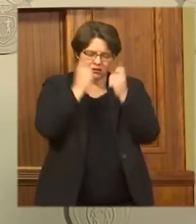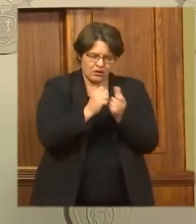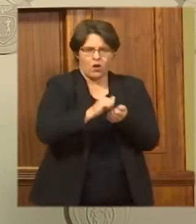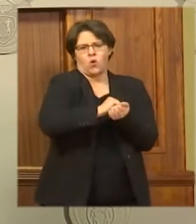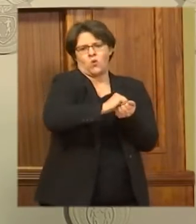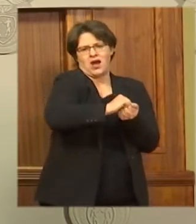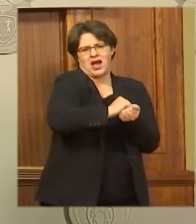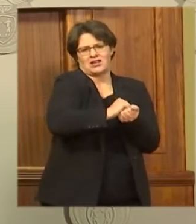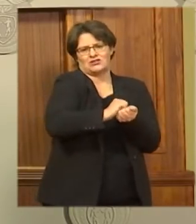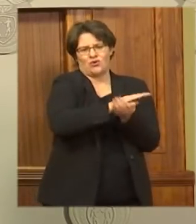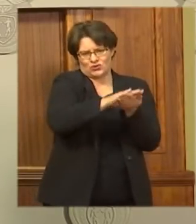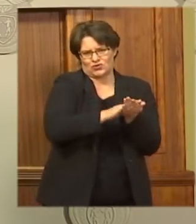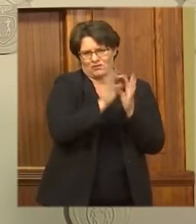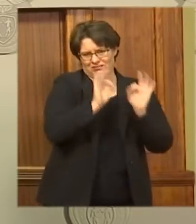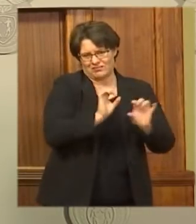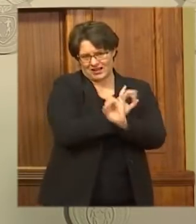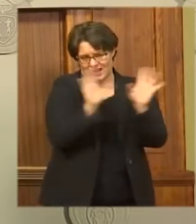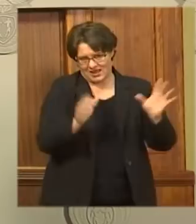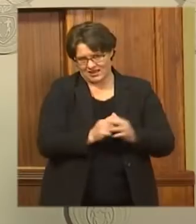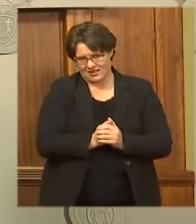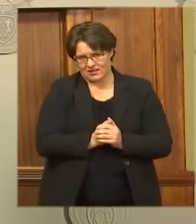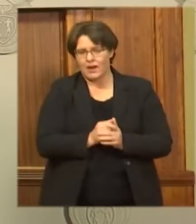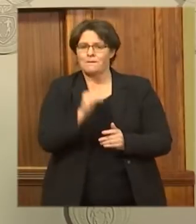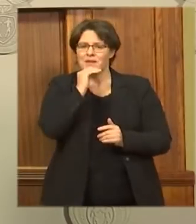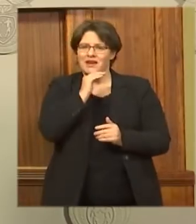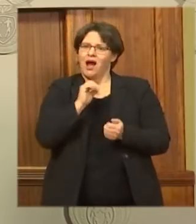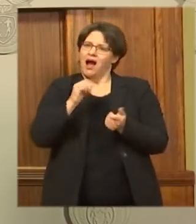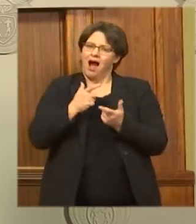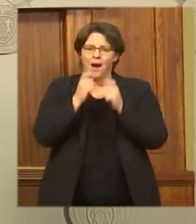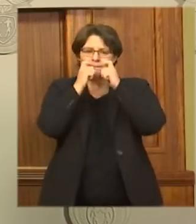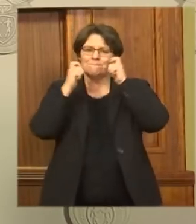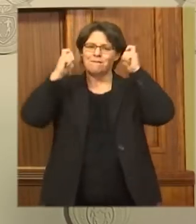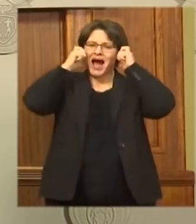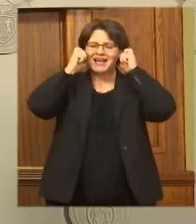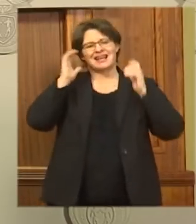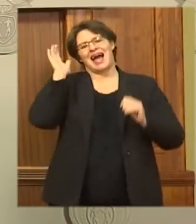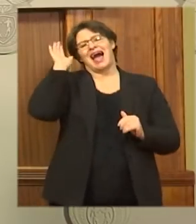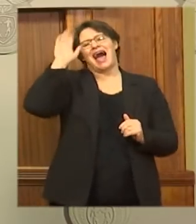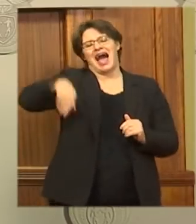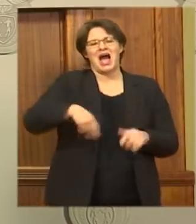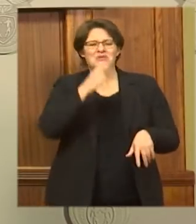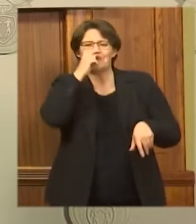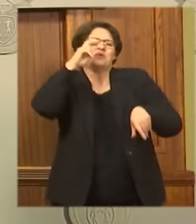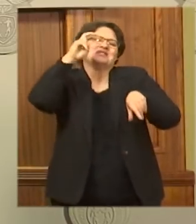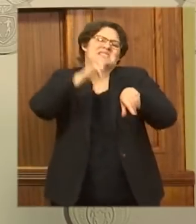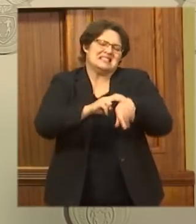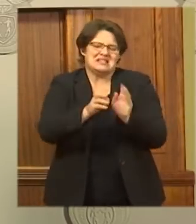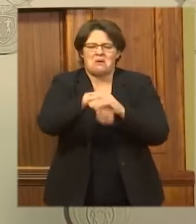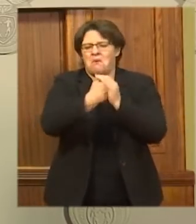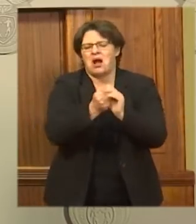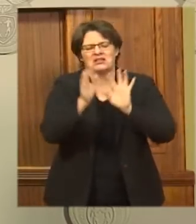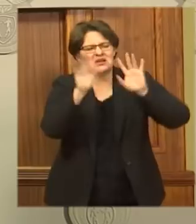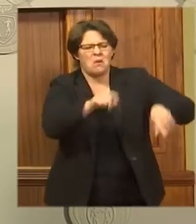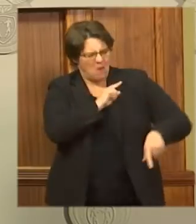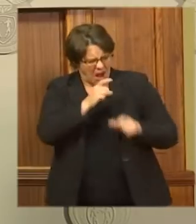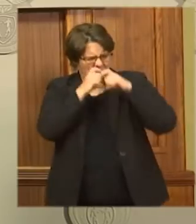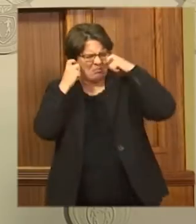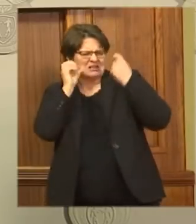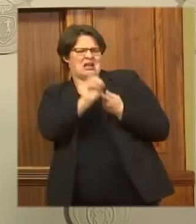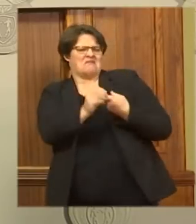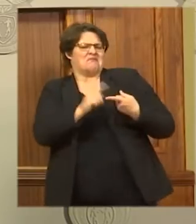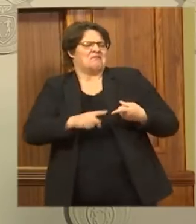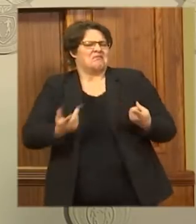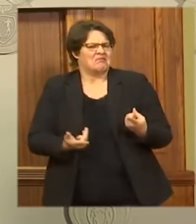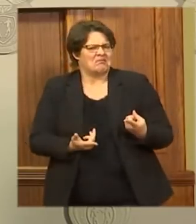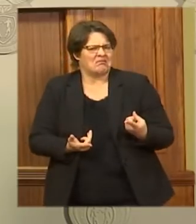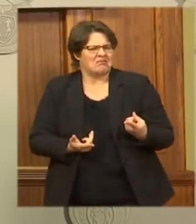The wearing of masks, however, is no substitute for regular washing of hands with soap